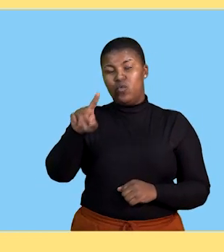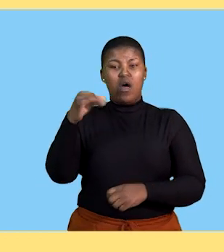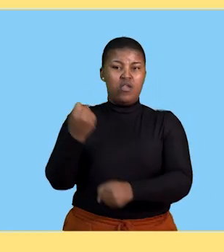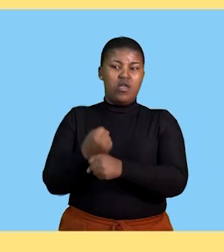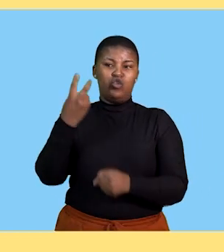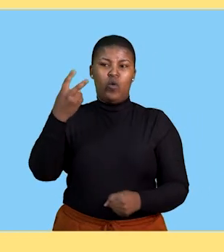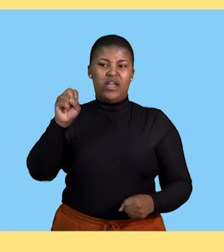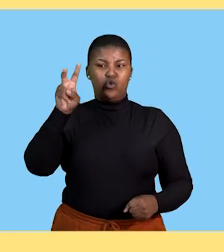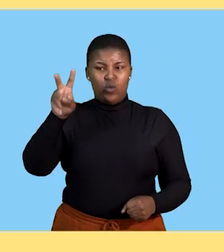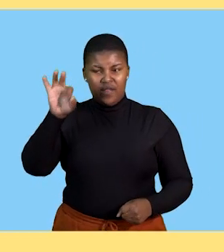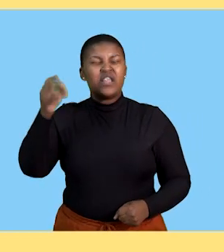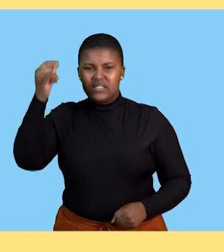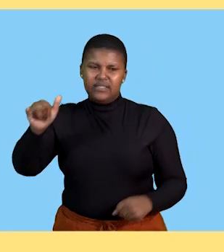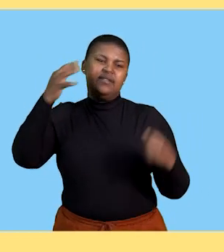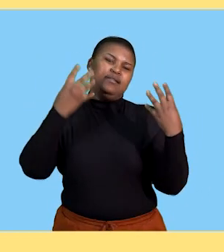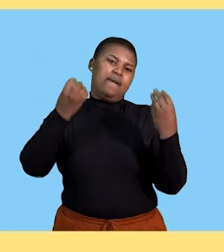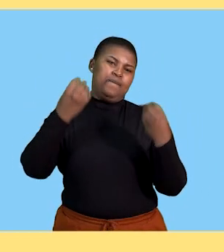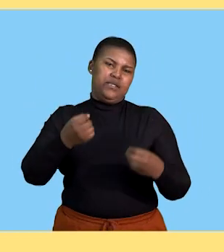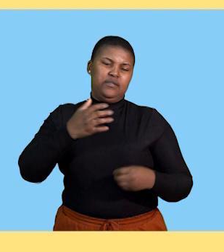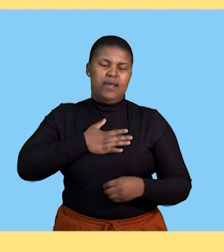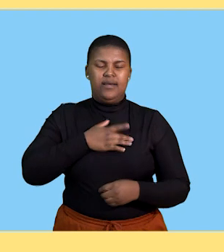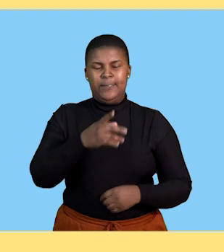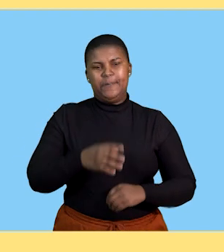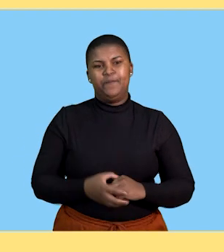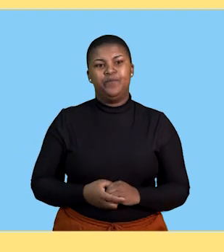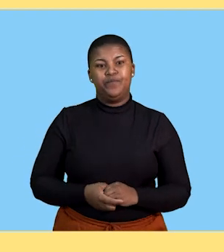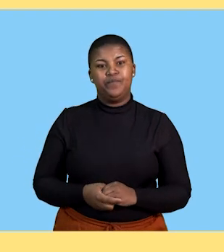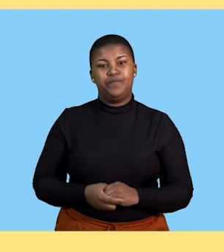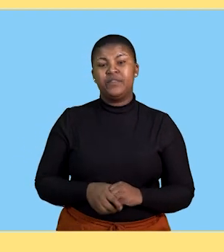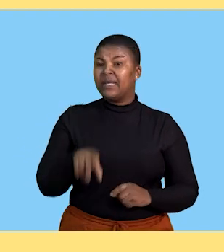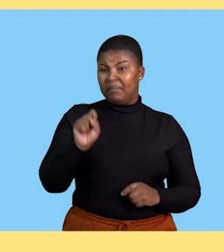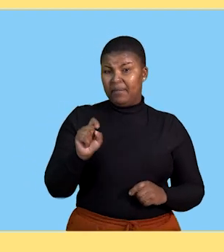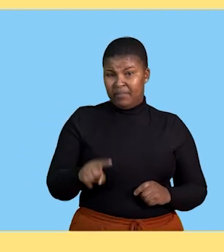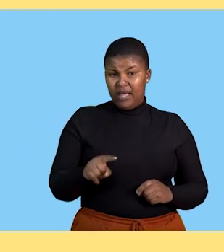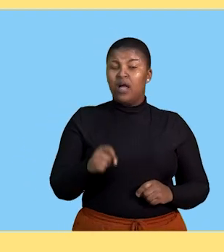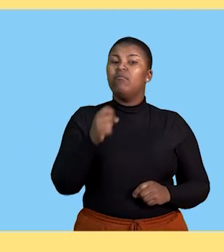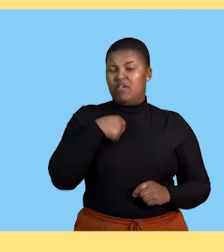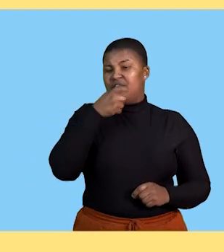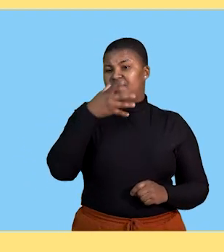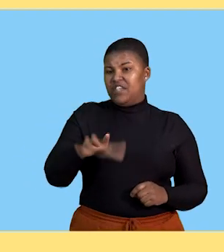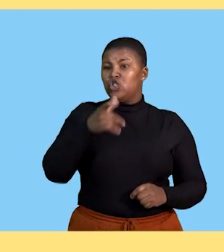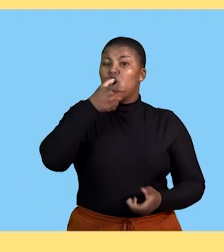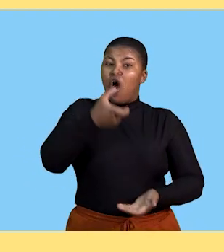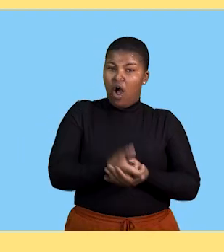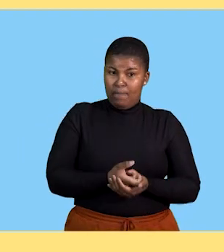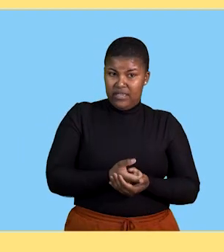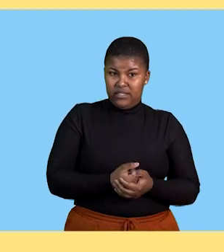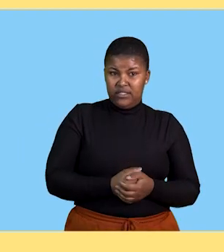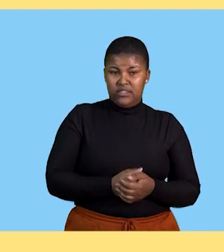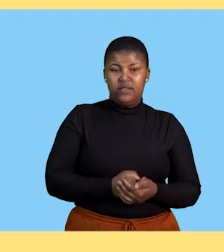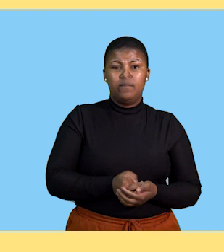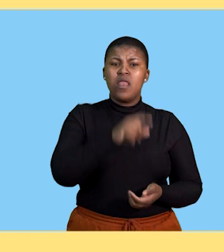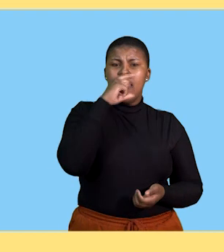2023. So these are my figures. So in this case, I have commented, I